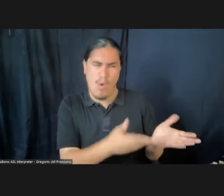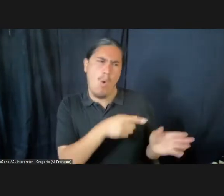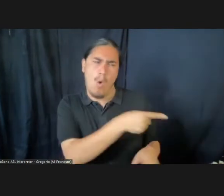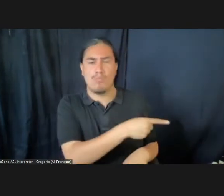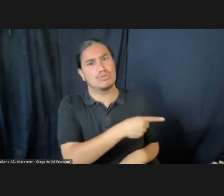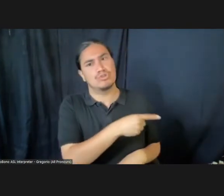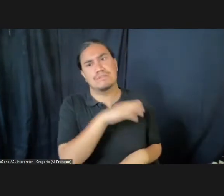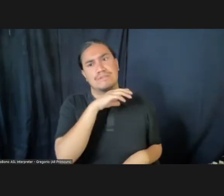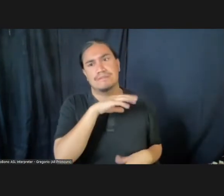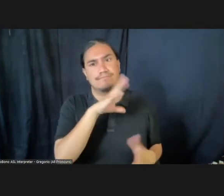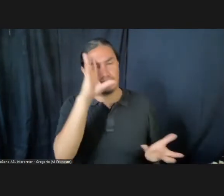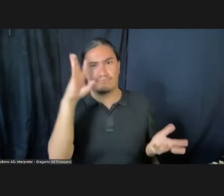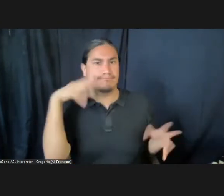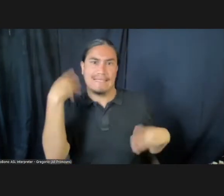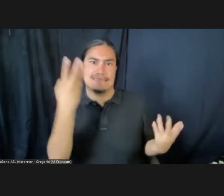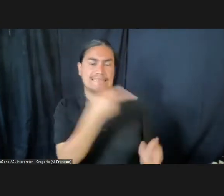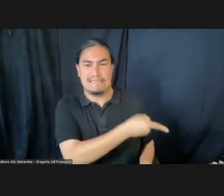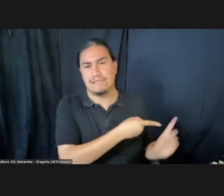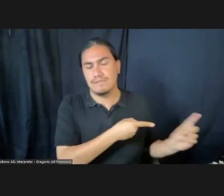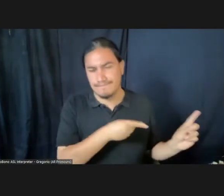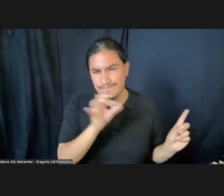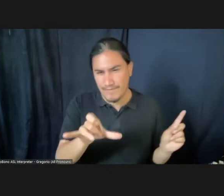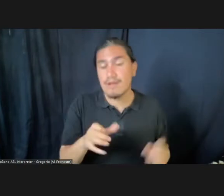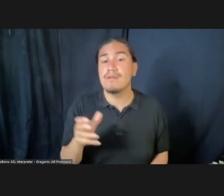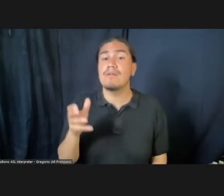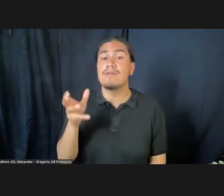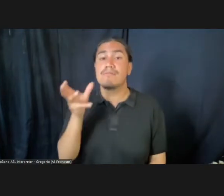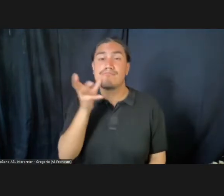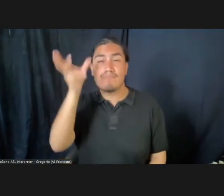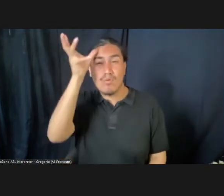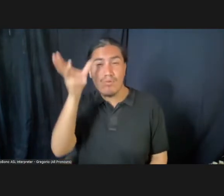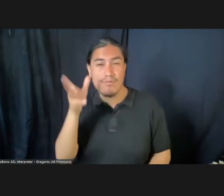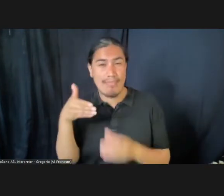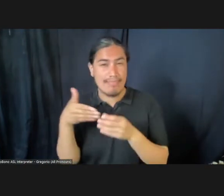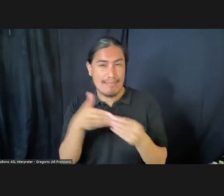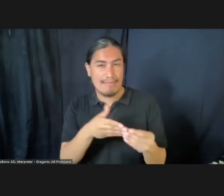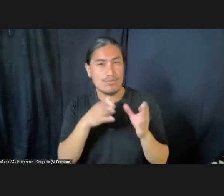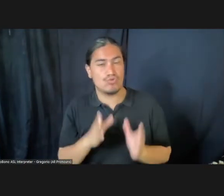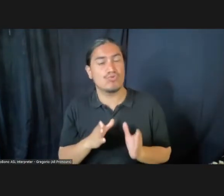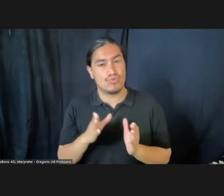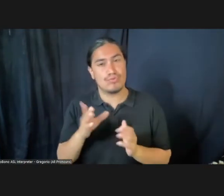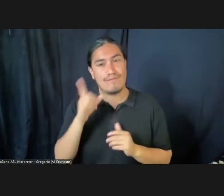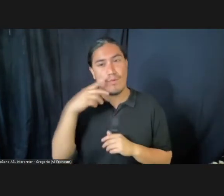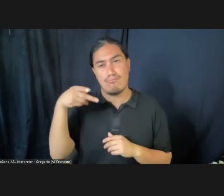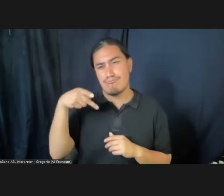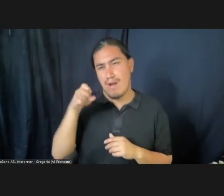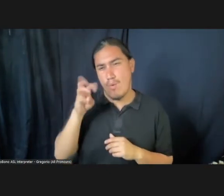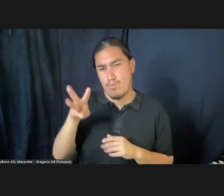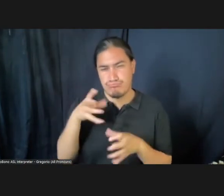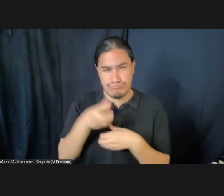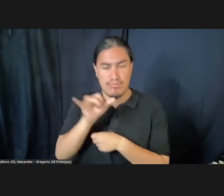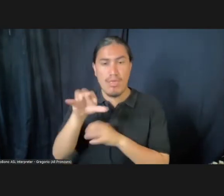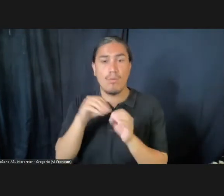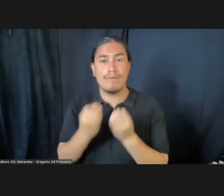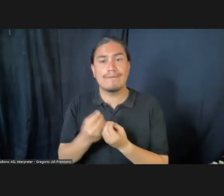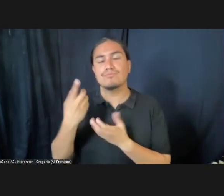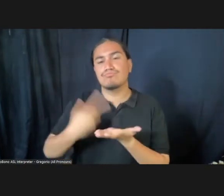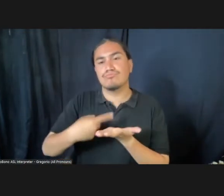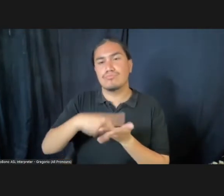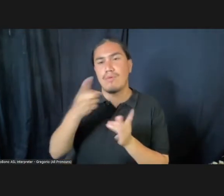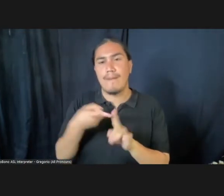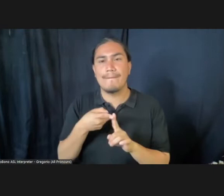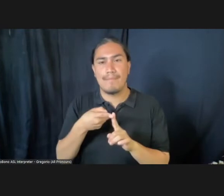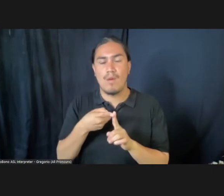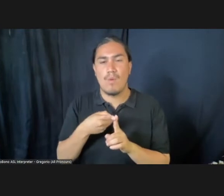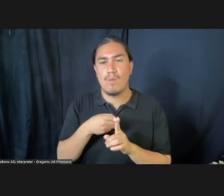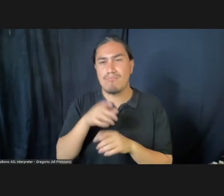Rachel Hewitt, founder of Parent Artist Advocacy League, PAL, shares, without intentional parent support and protocol, implicit